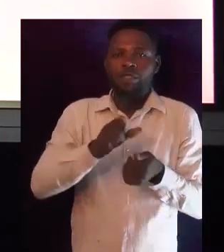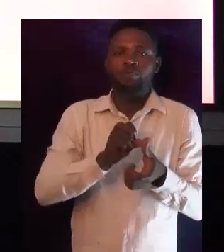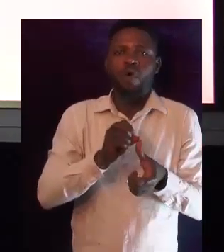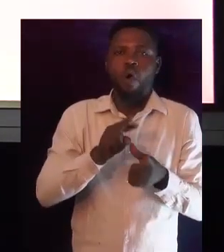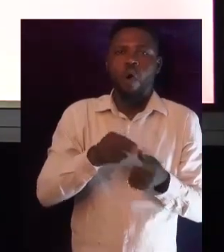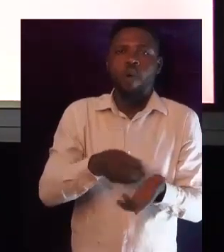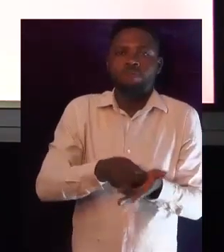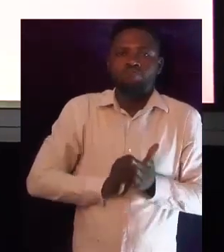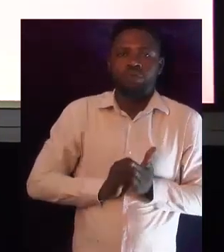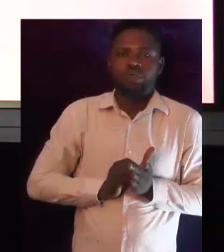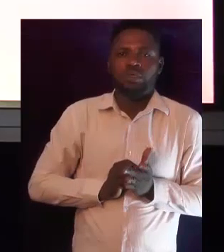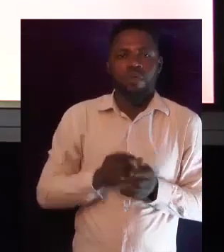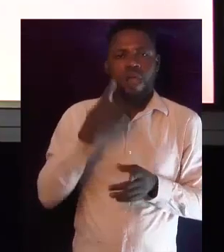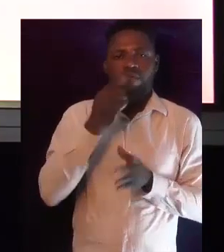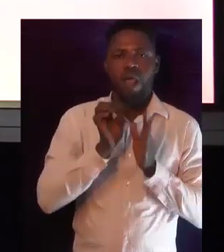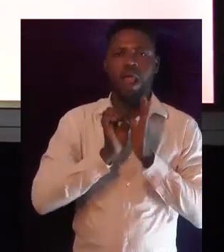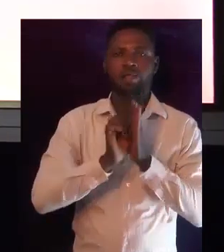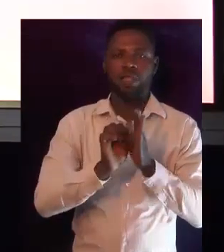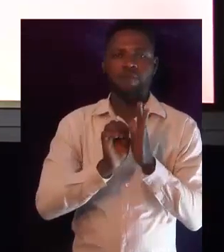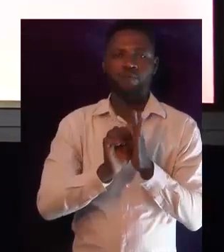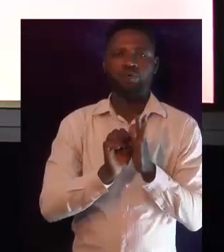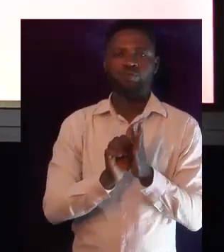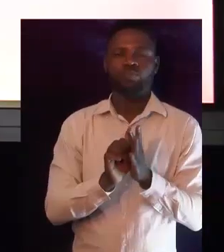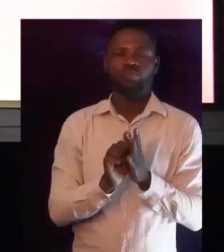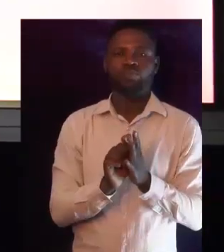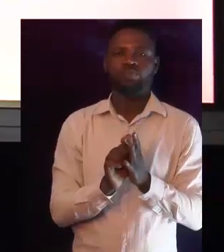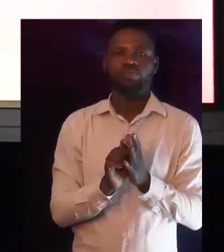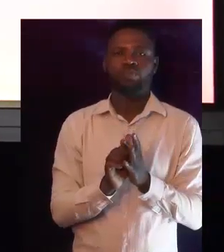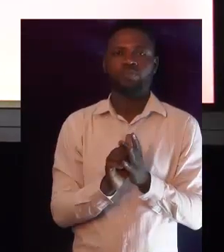ownership or possession. For example,